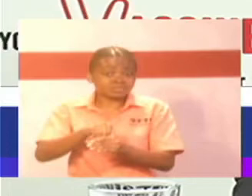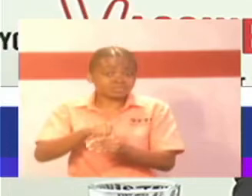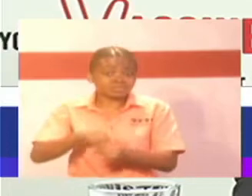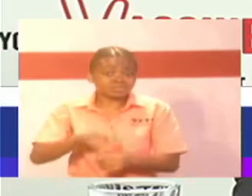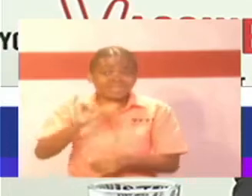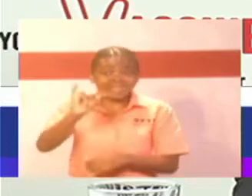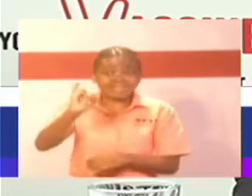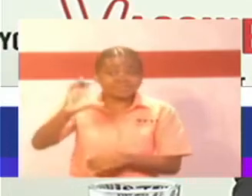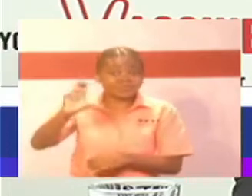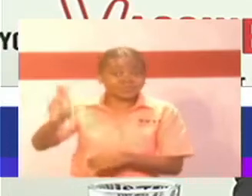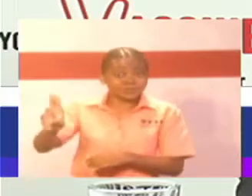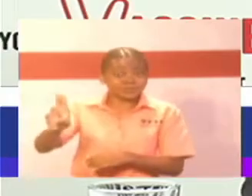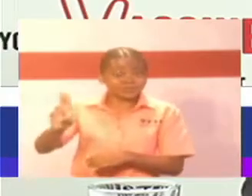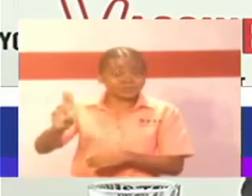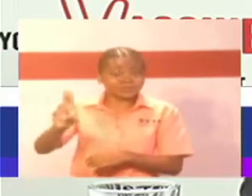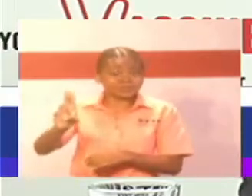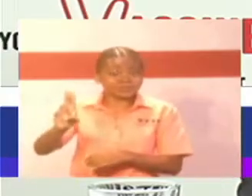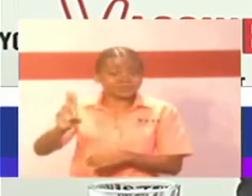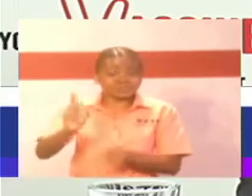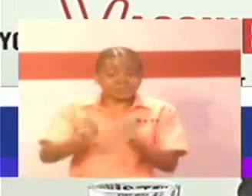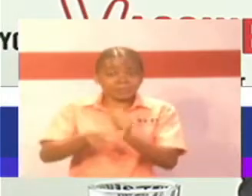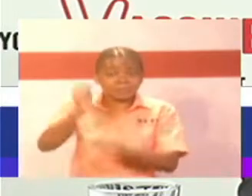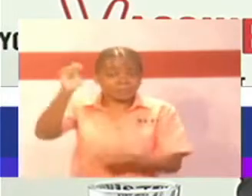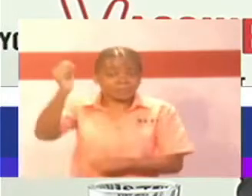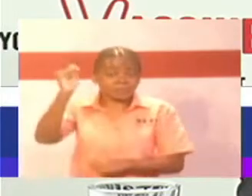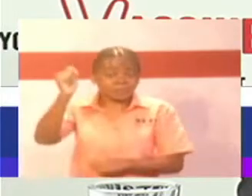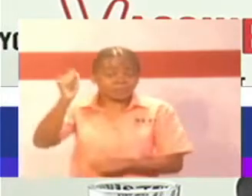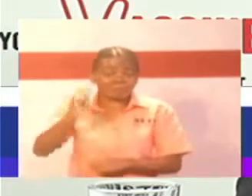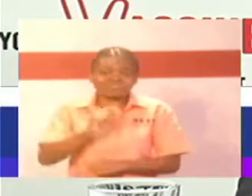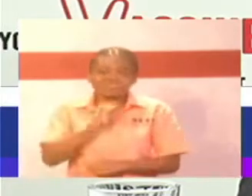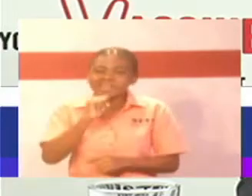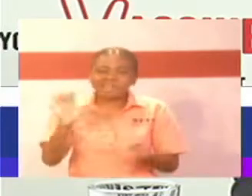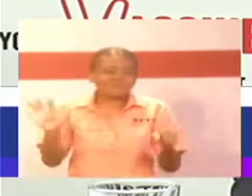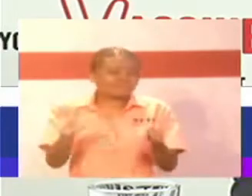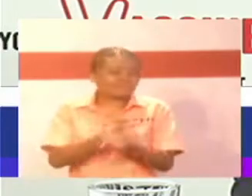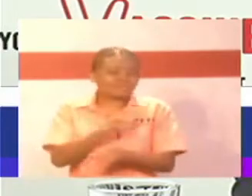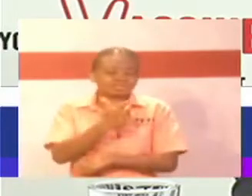our hospitals are not fully vaccinated.